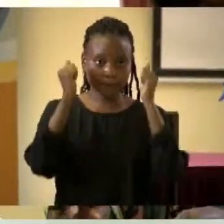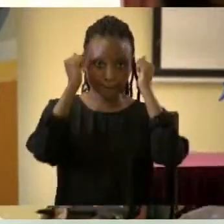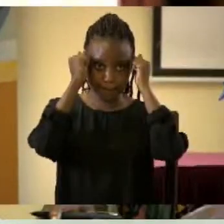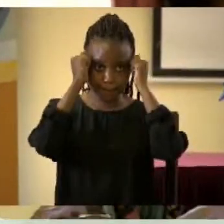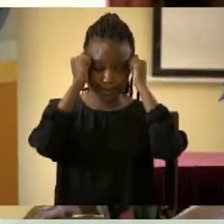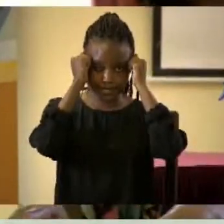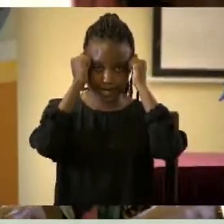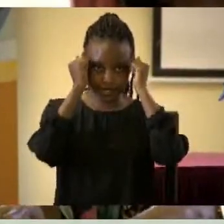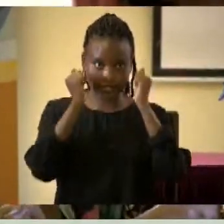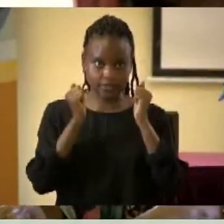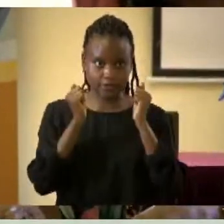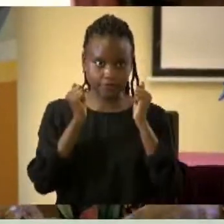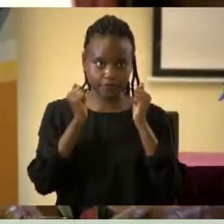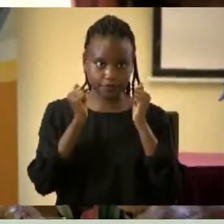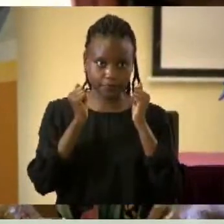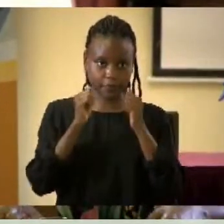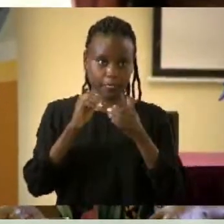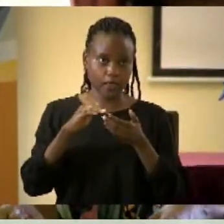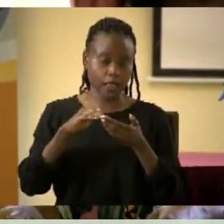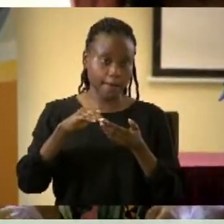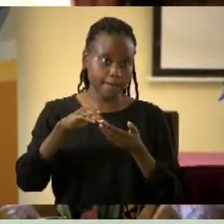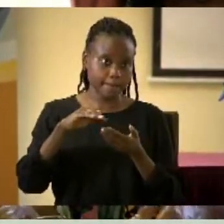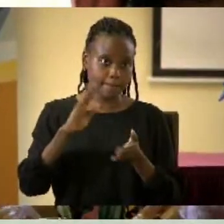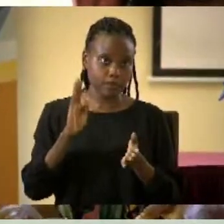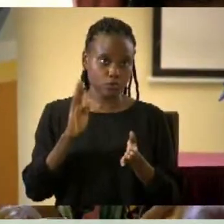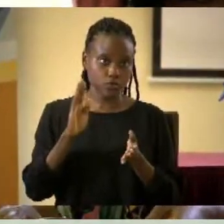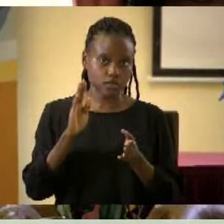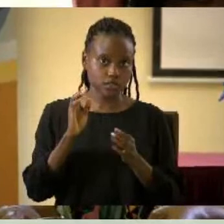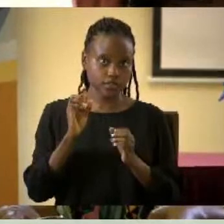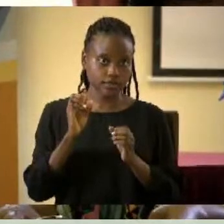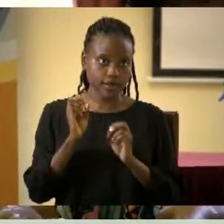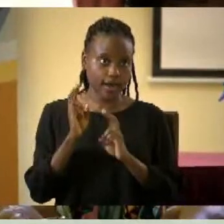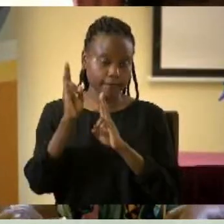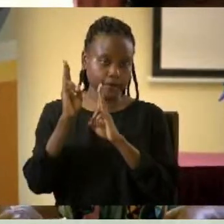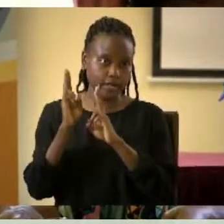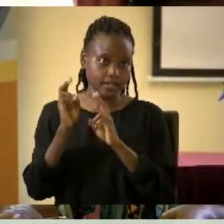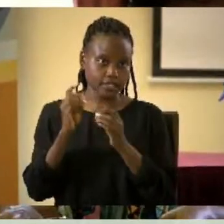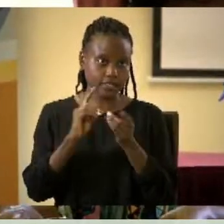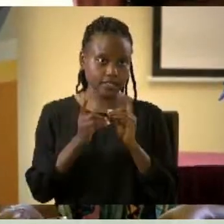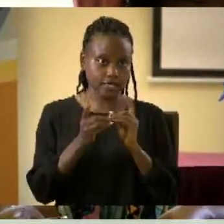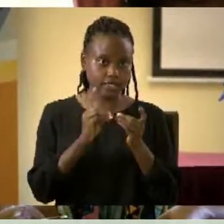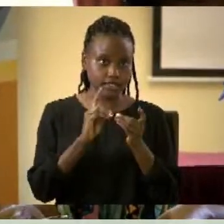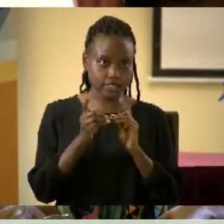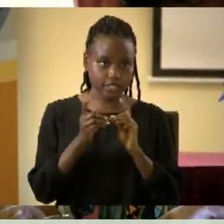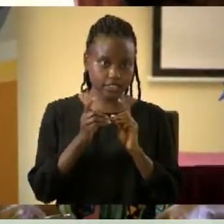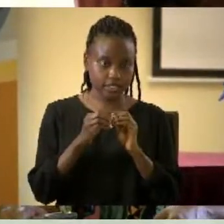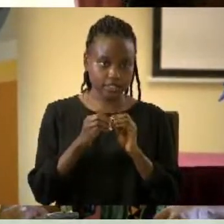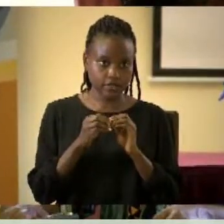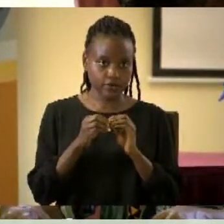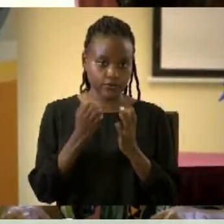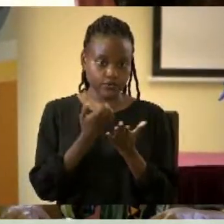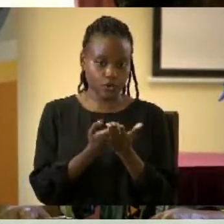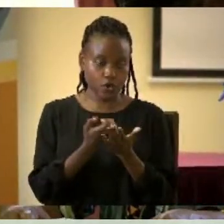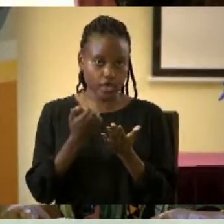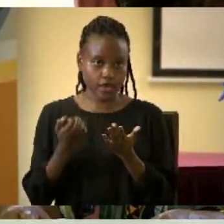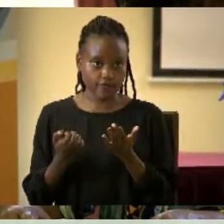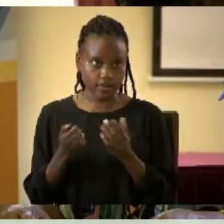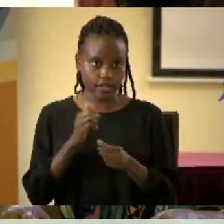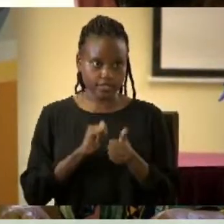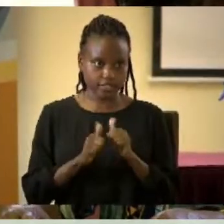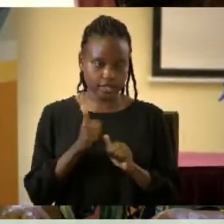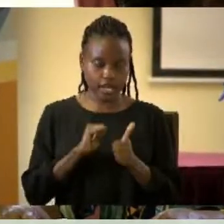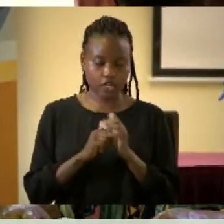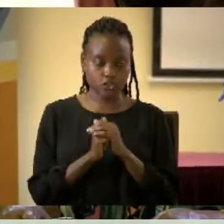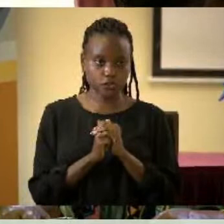have some most updated statistics for evidence-based action in terms of how